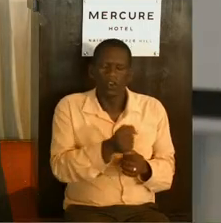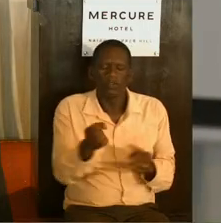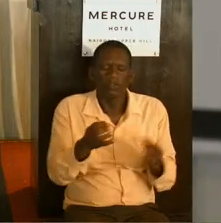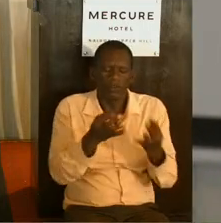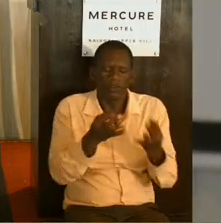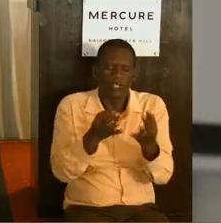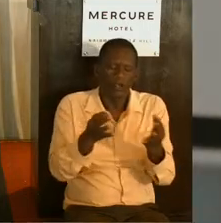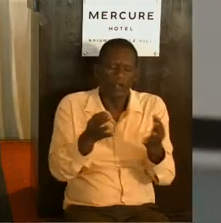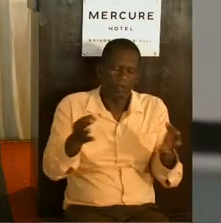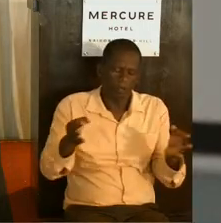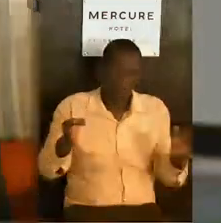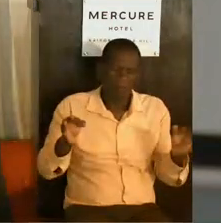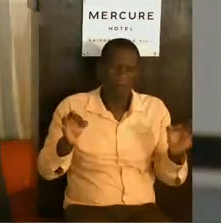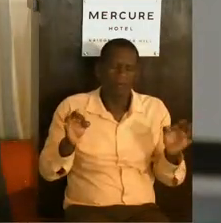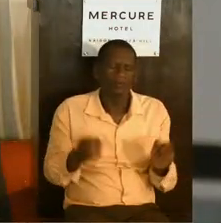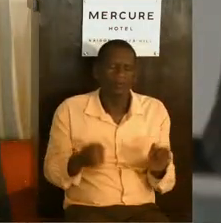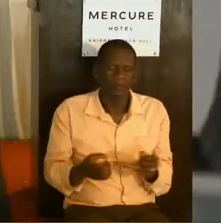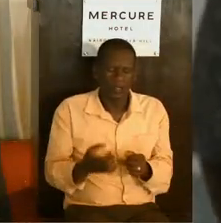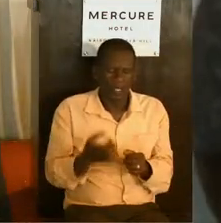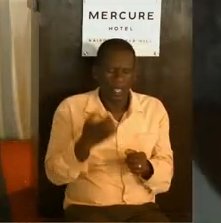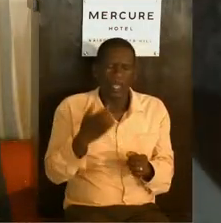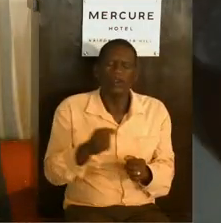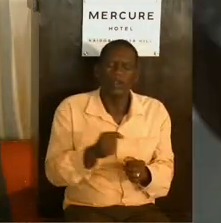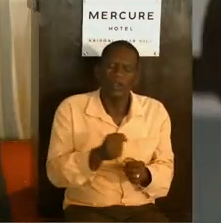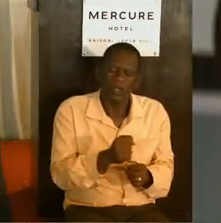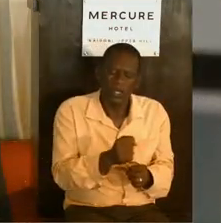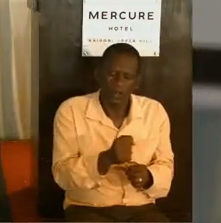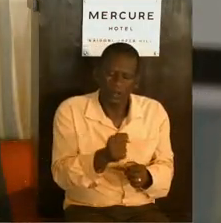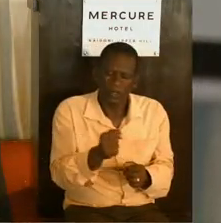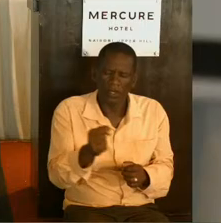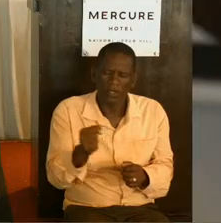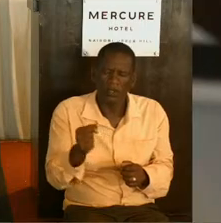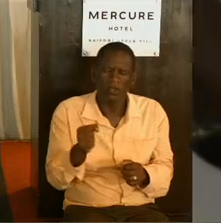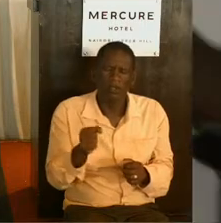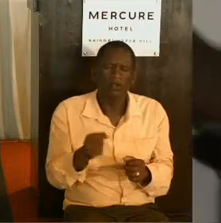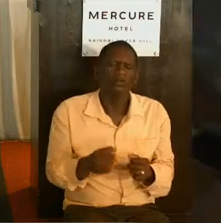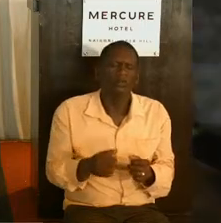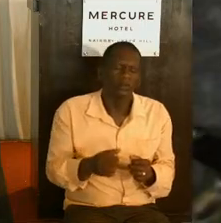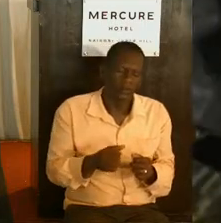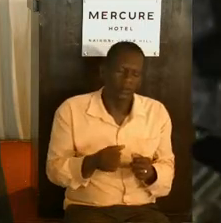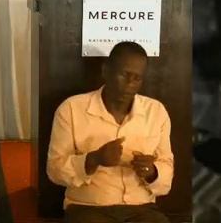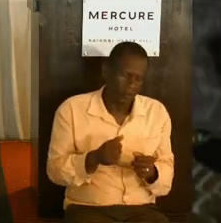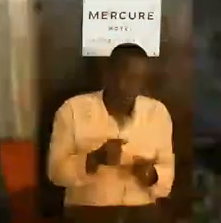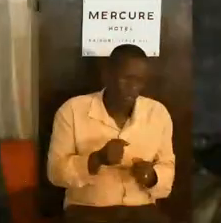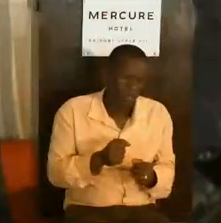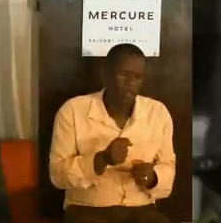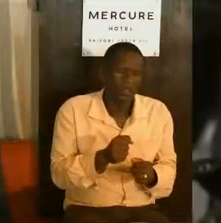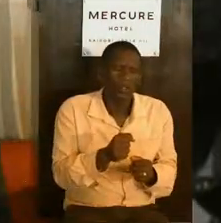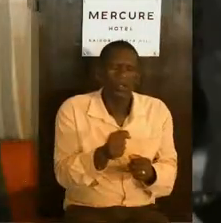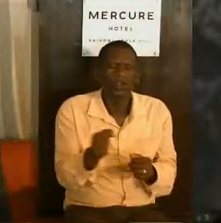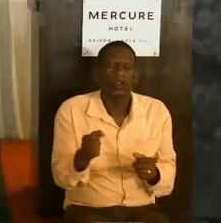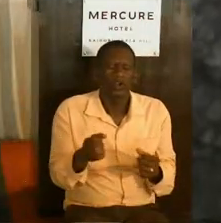s of freedom and I'm knocking on the doors